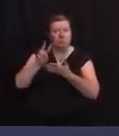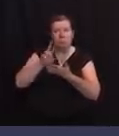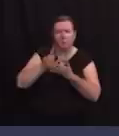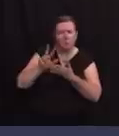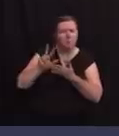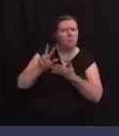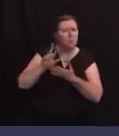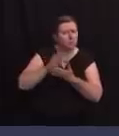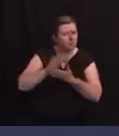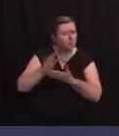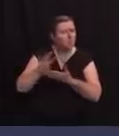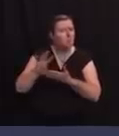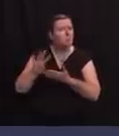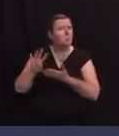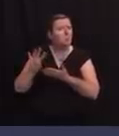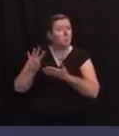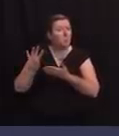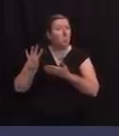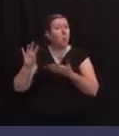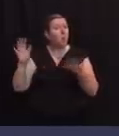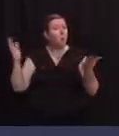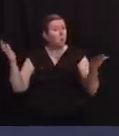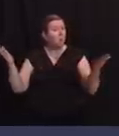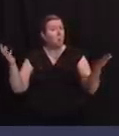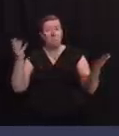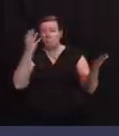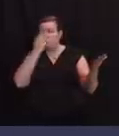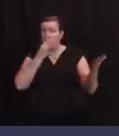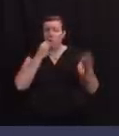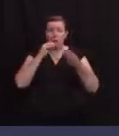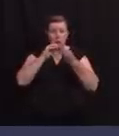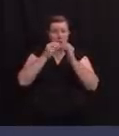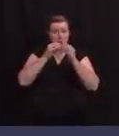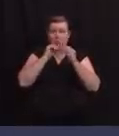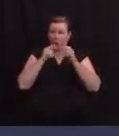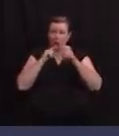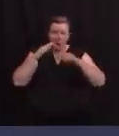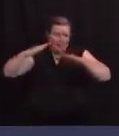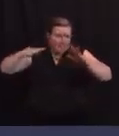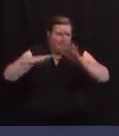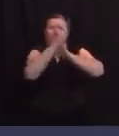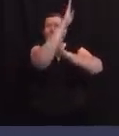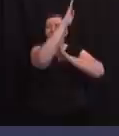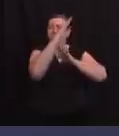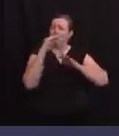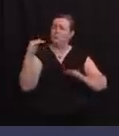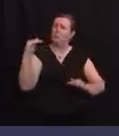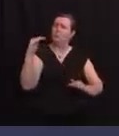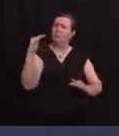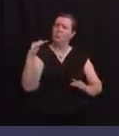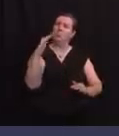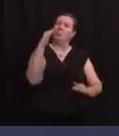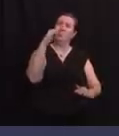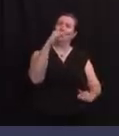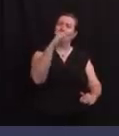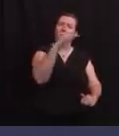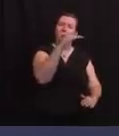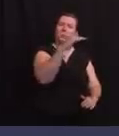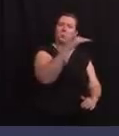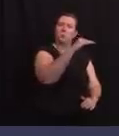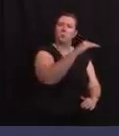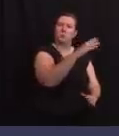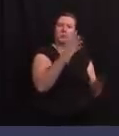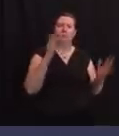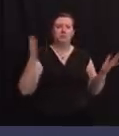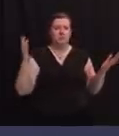or not it was going to explode. But the fact of the matter is, even if it's staying sideways, I don't know, Judy,